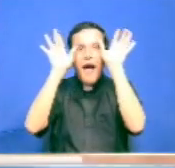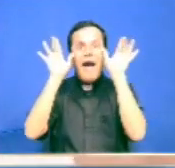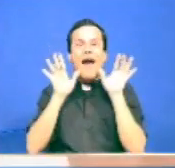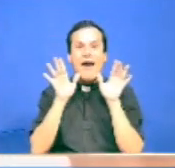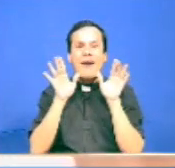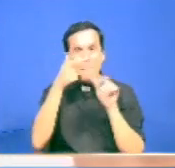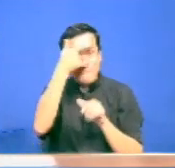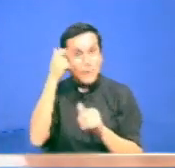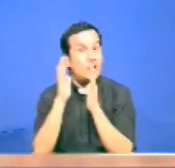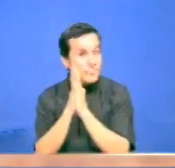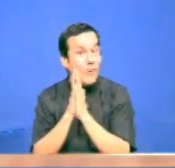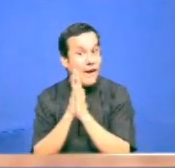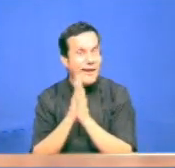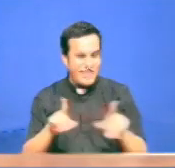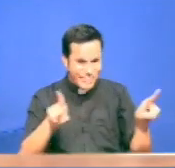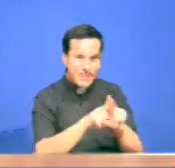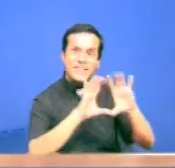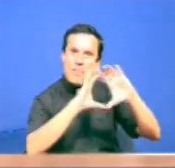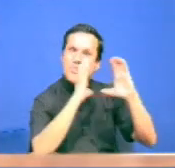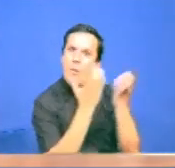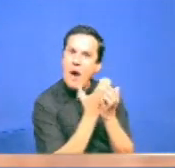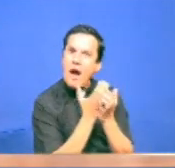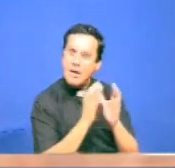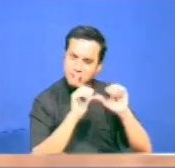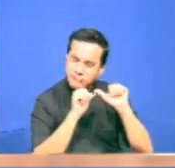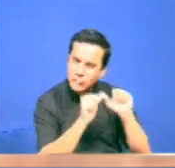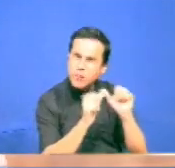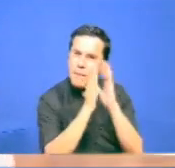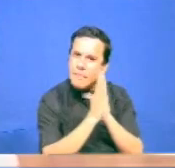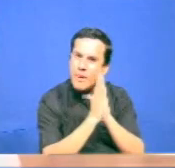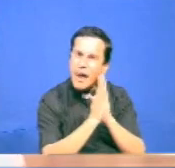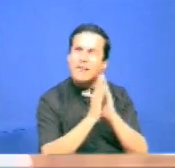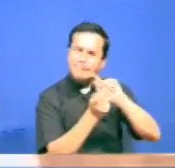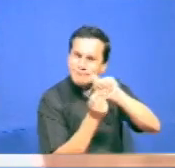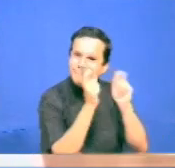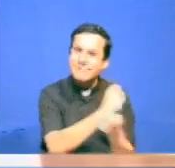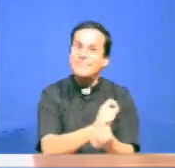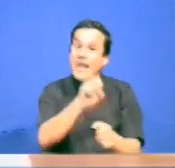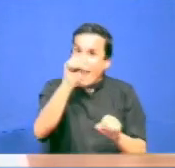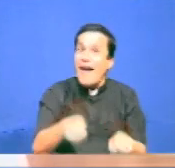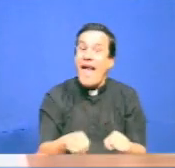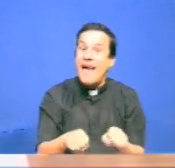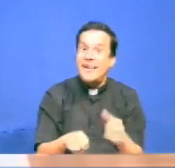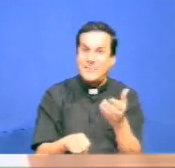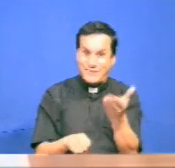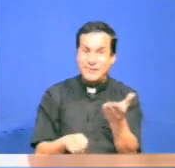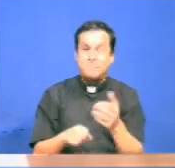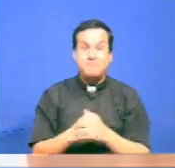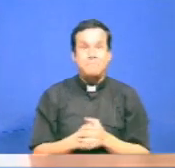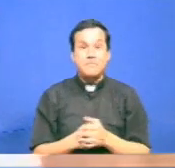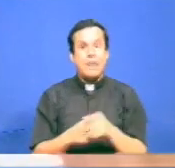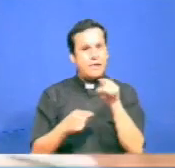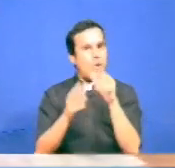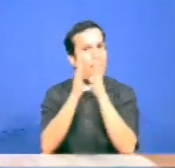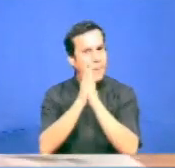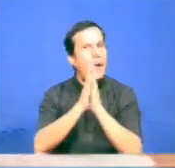suffering. And he was going and continues to come with us. It's a moment also to remind ourselves of